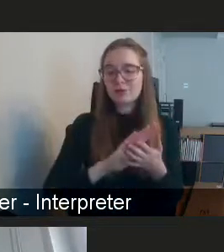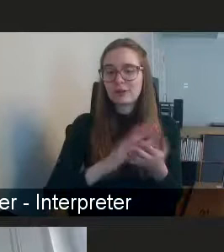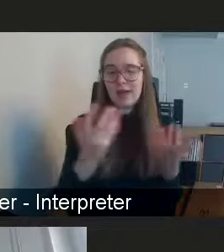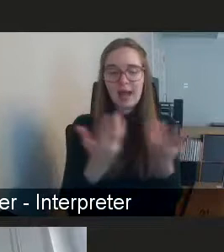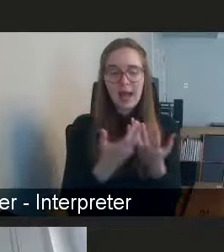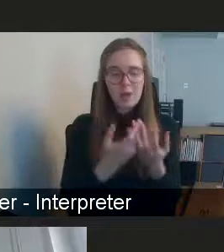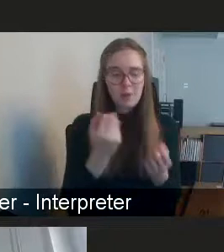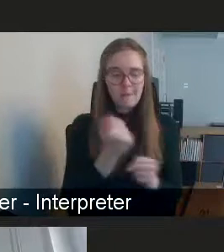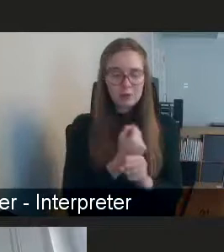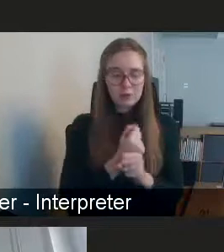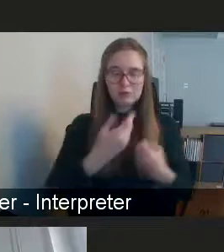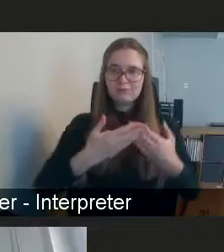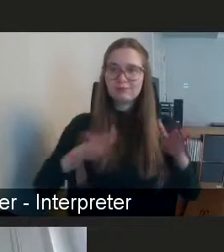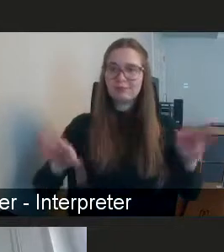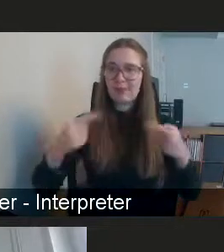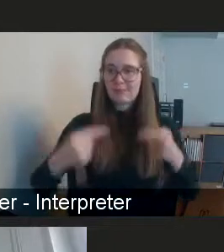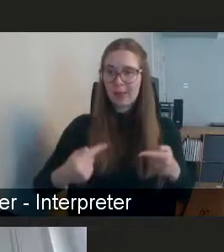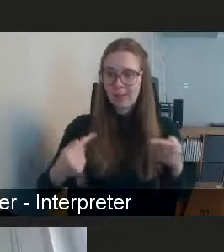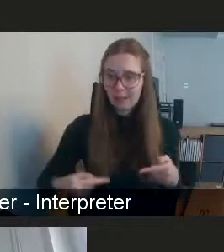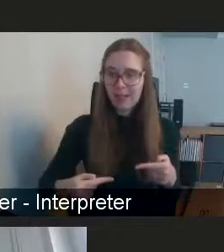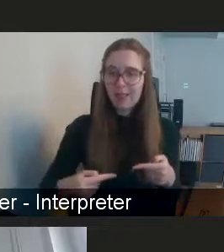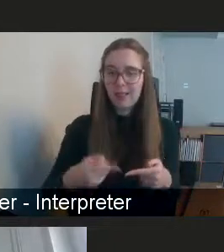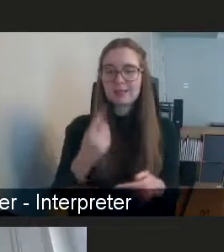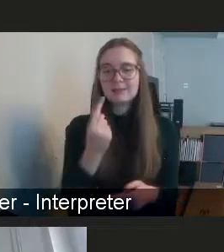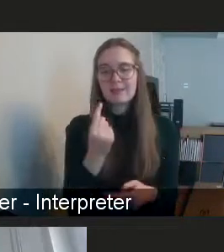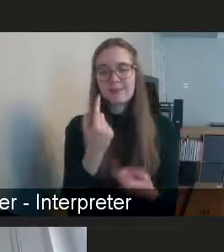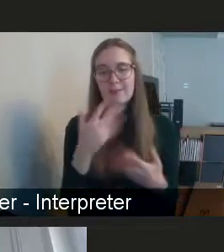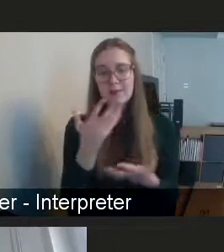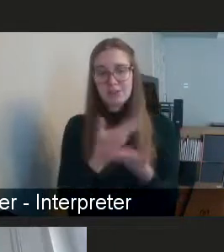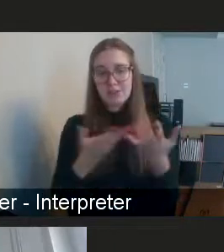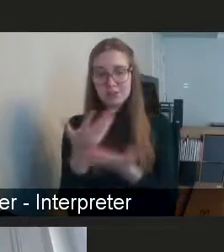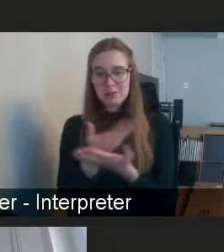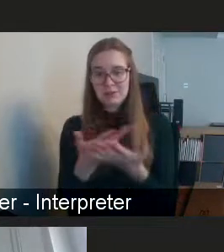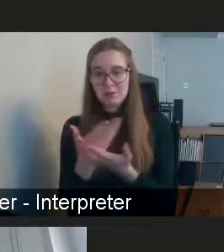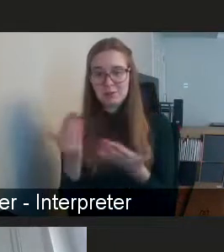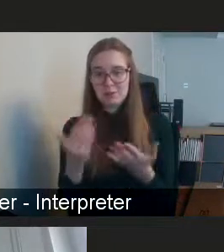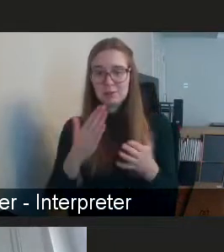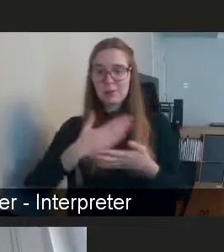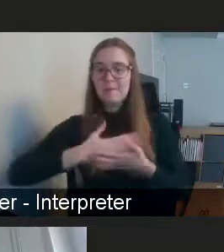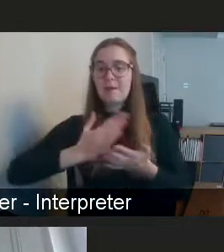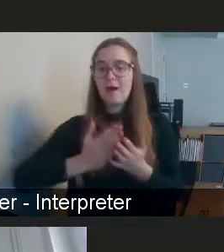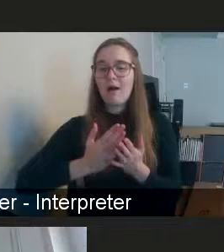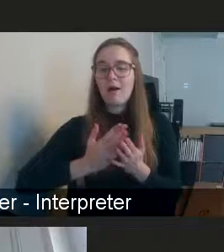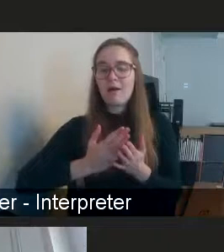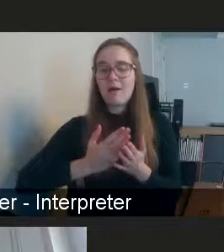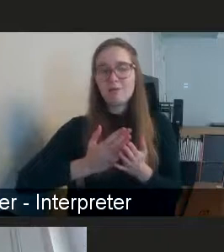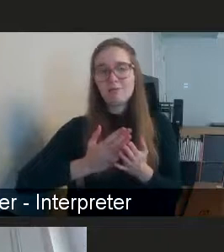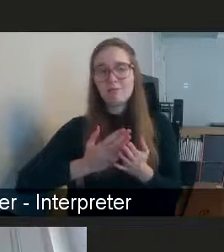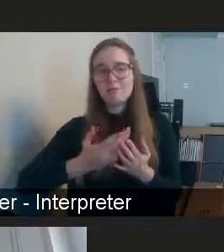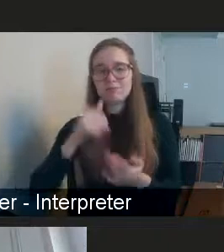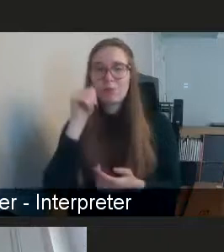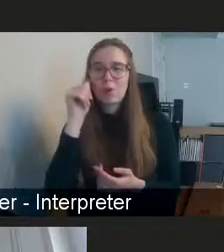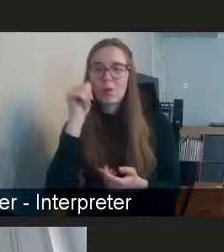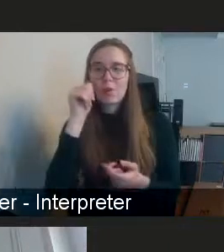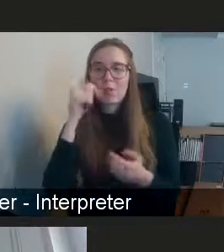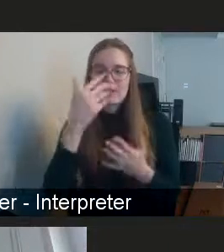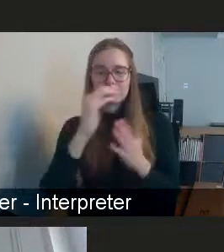more widely available, that is something that is actively being considered as part of you know, as part of you know, that whole